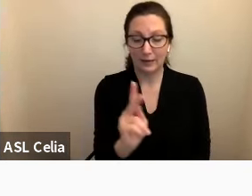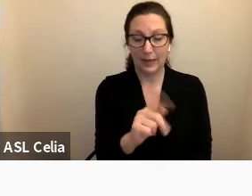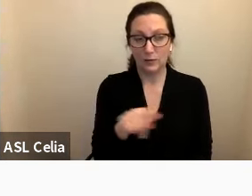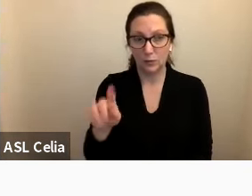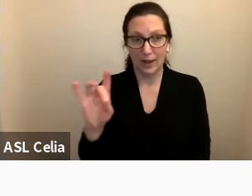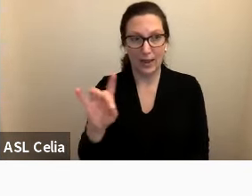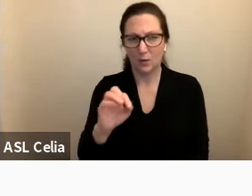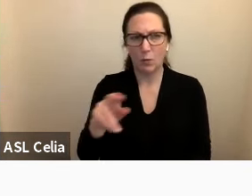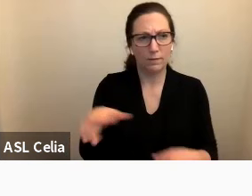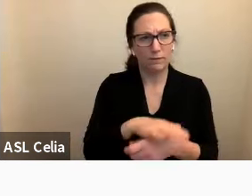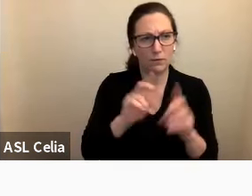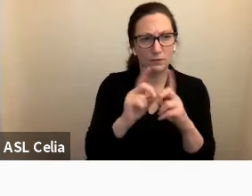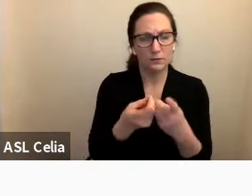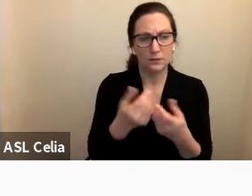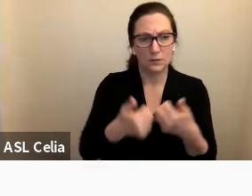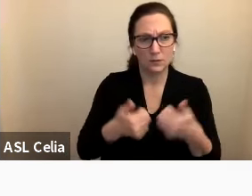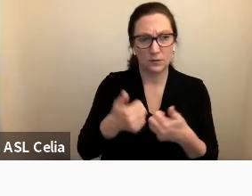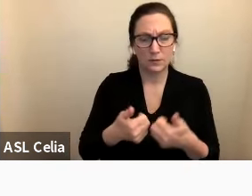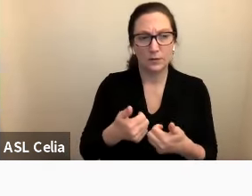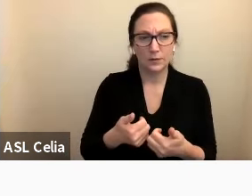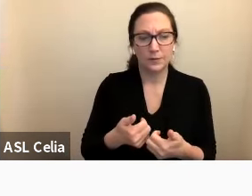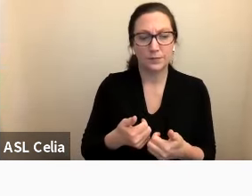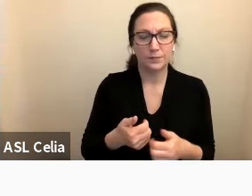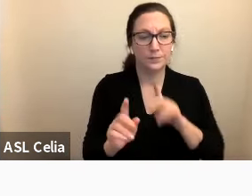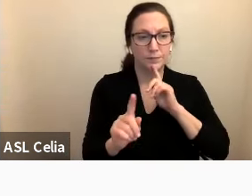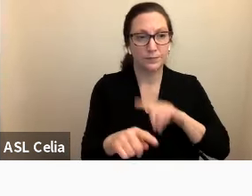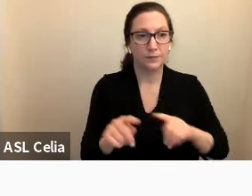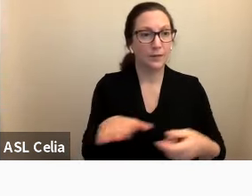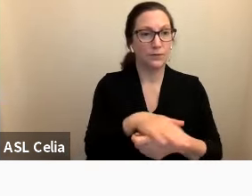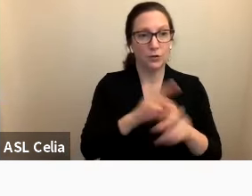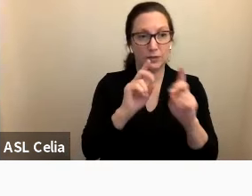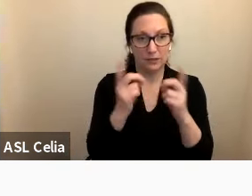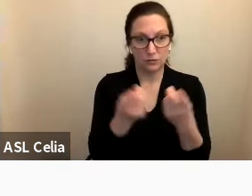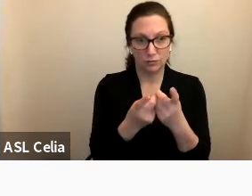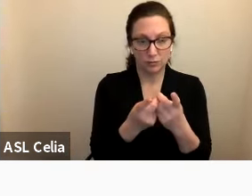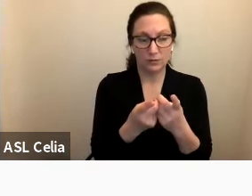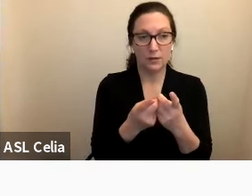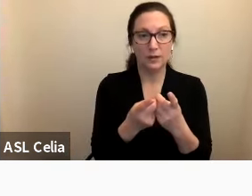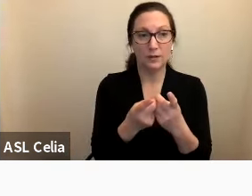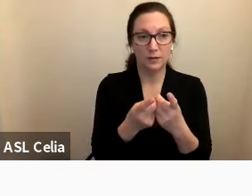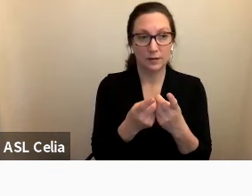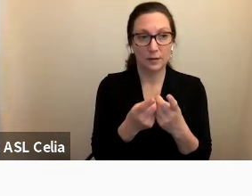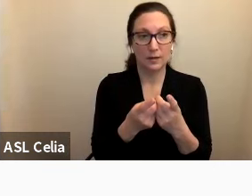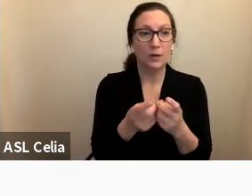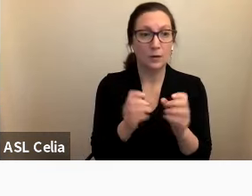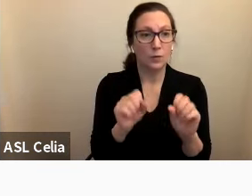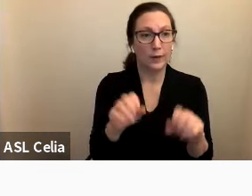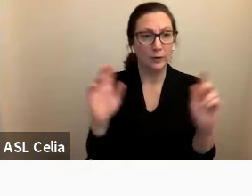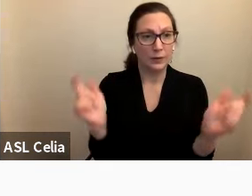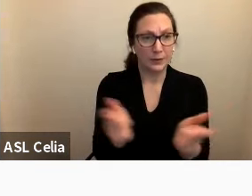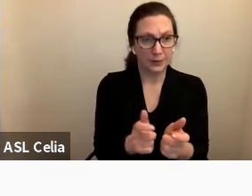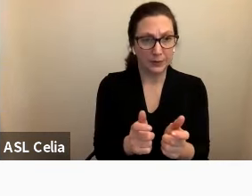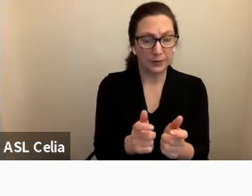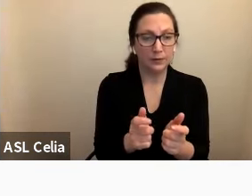the entire district? It's the entire district. We could edit it to